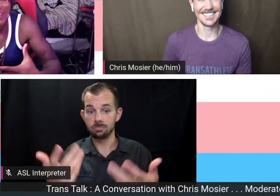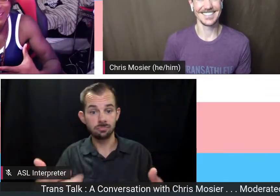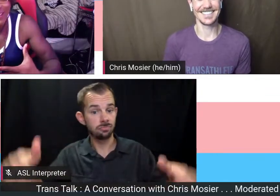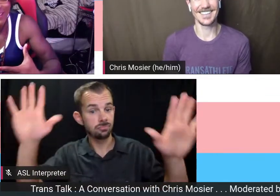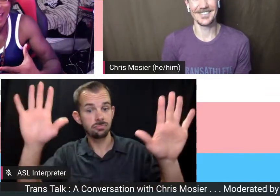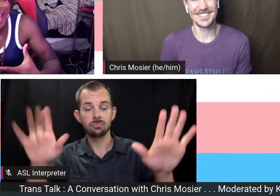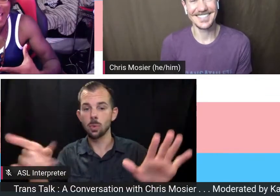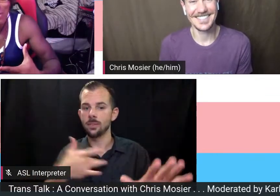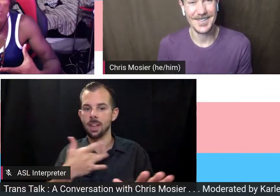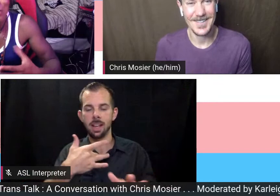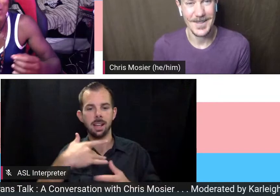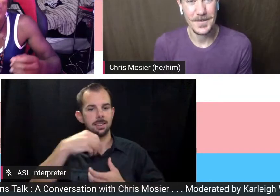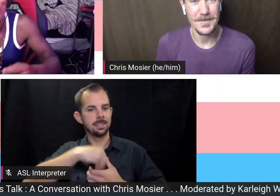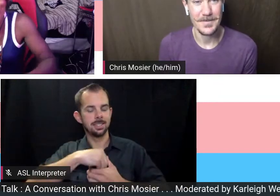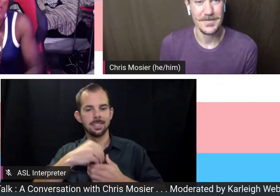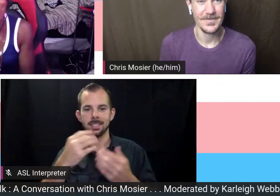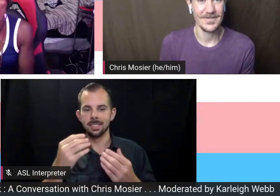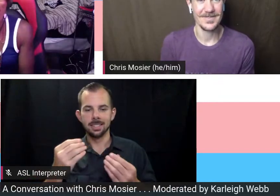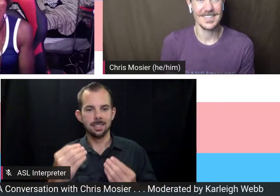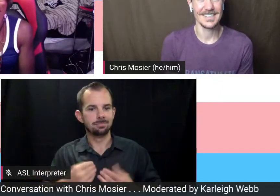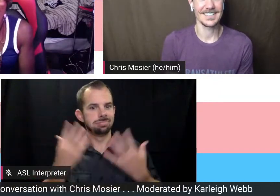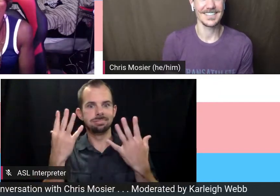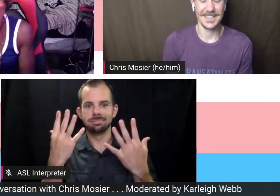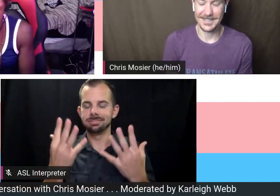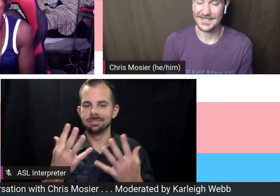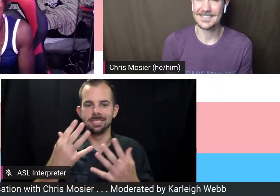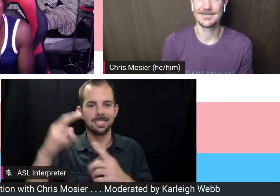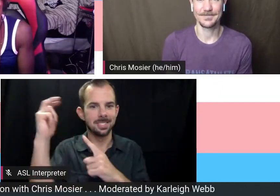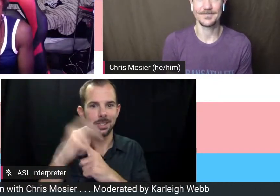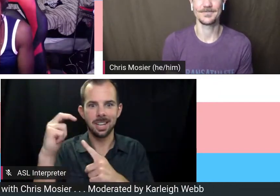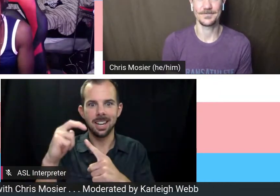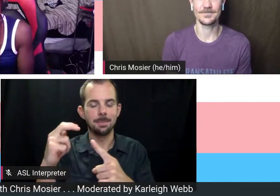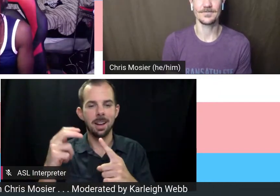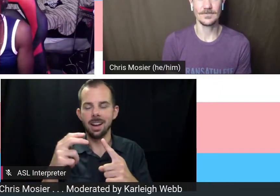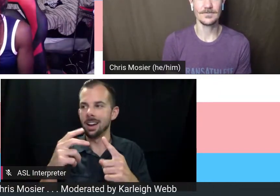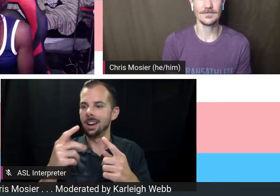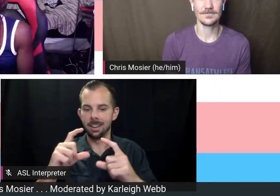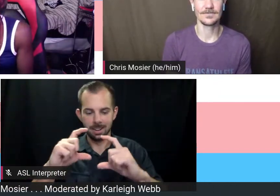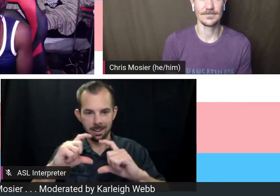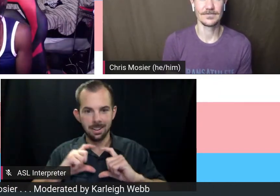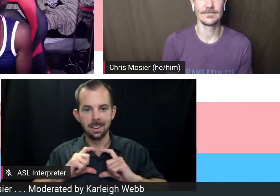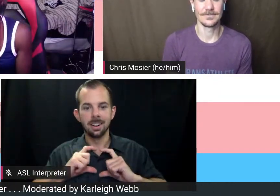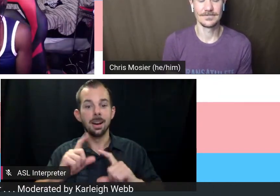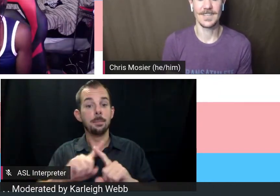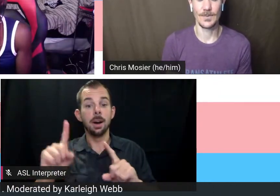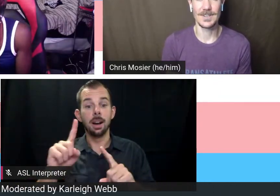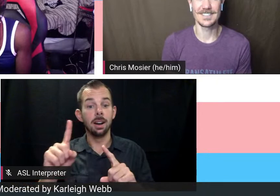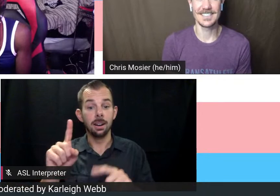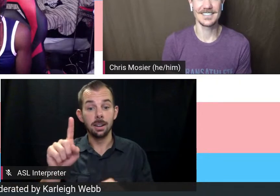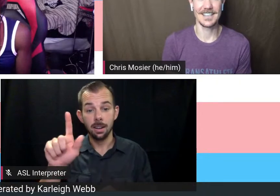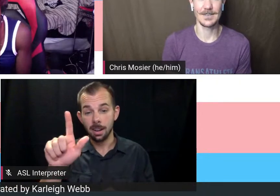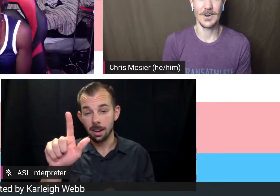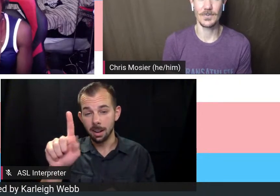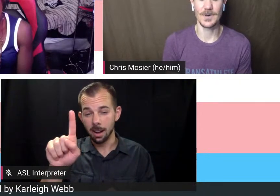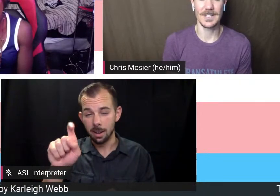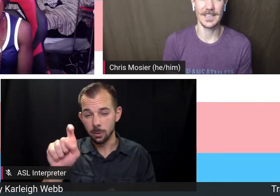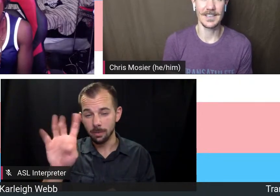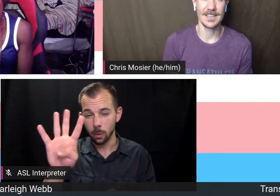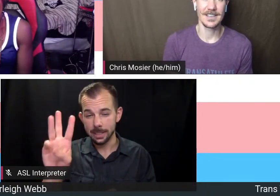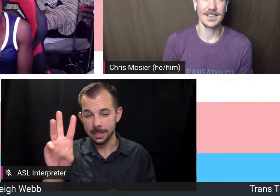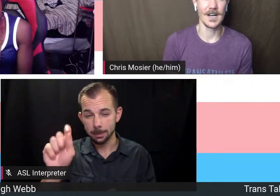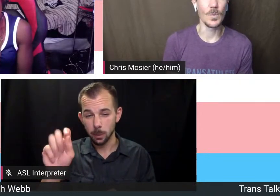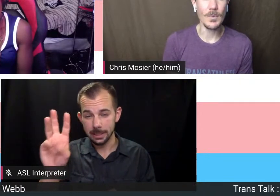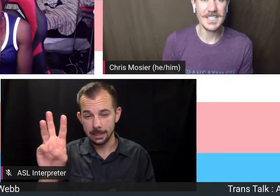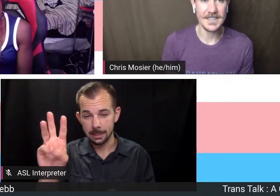achievement. Yeah. And you were misgendered at the end of 140.6 miles. I was. Yeah, it was